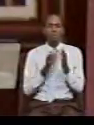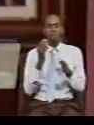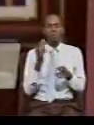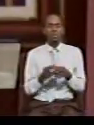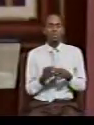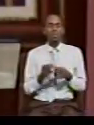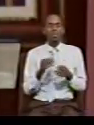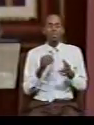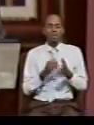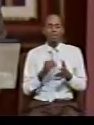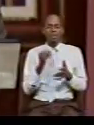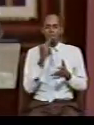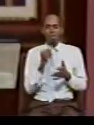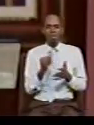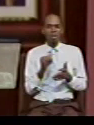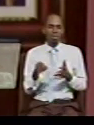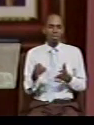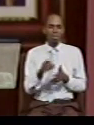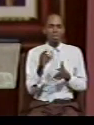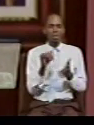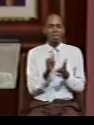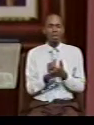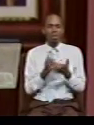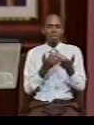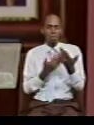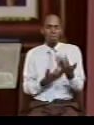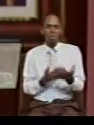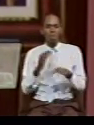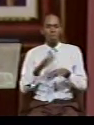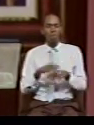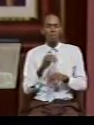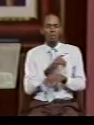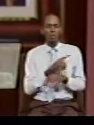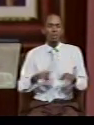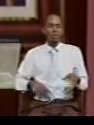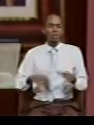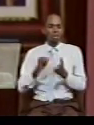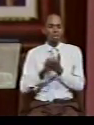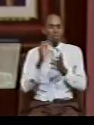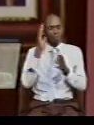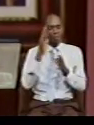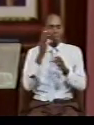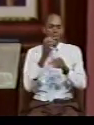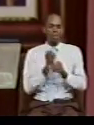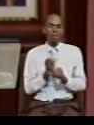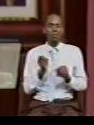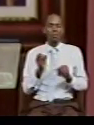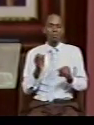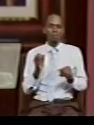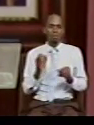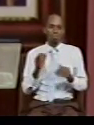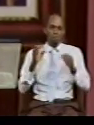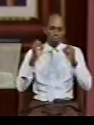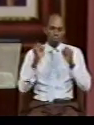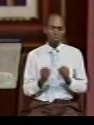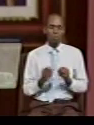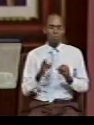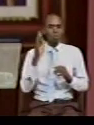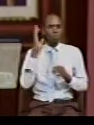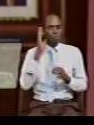they that wait upon the Lord shall renew their strength. They shall mount